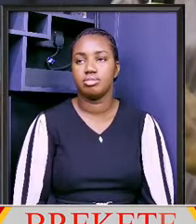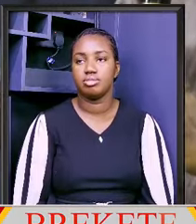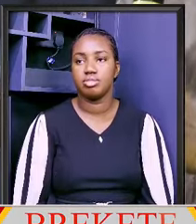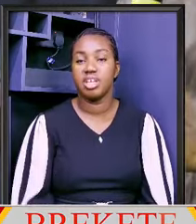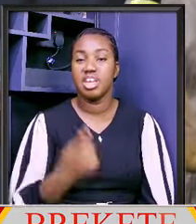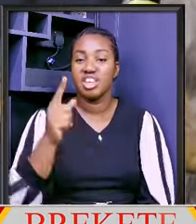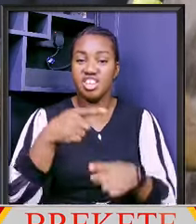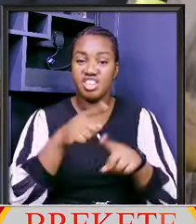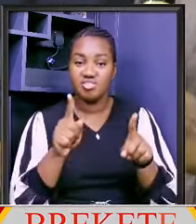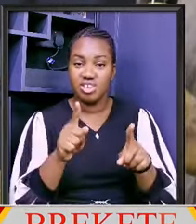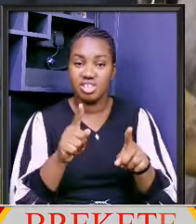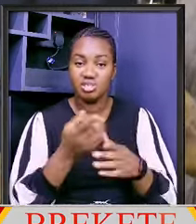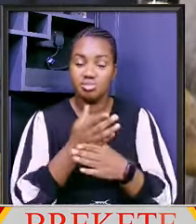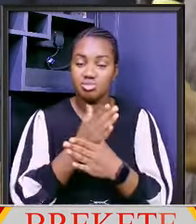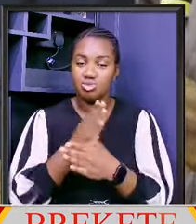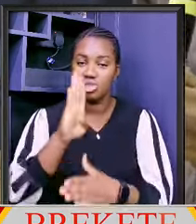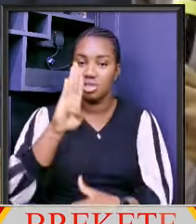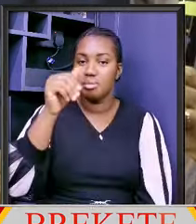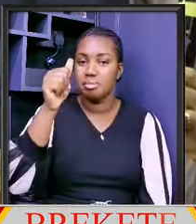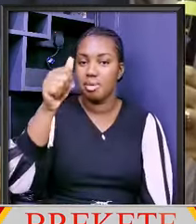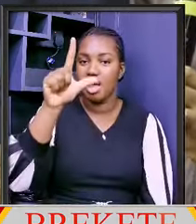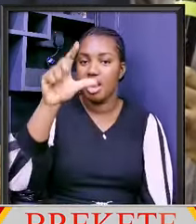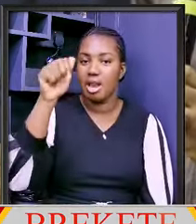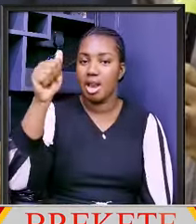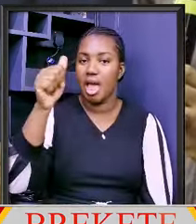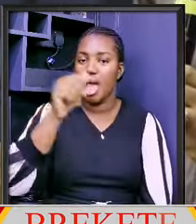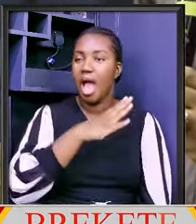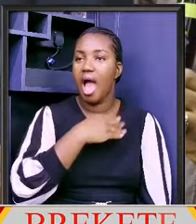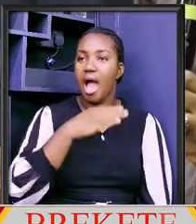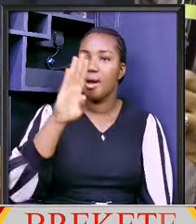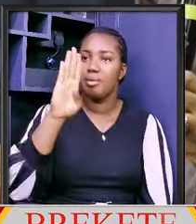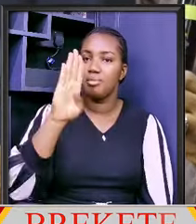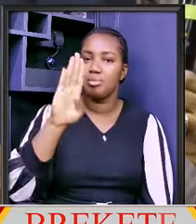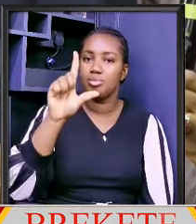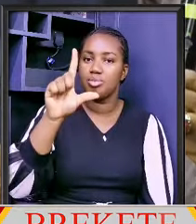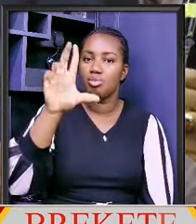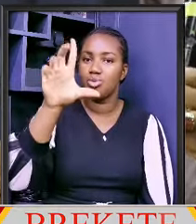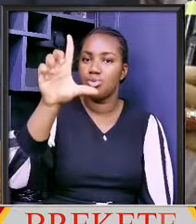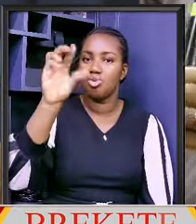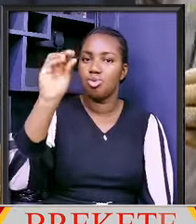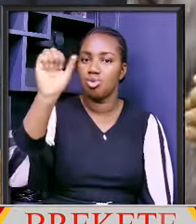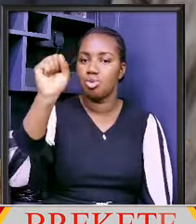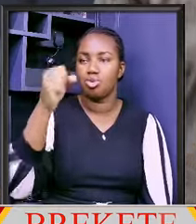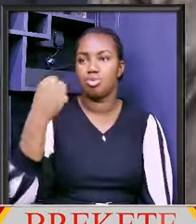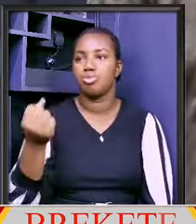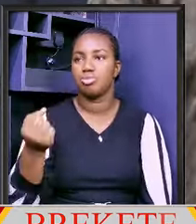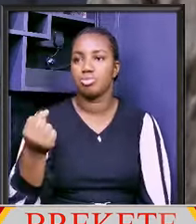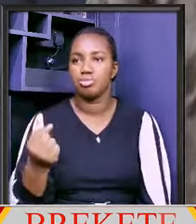The difference between Bala and Bulus. Nabu and Ba.